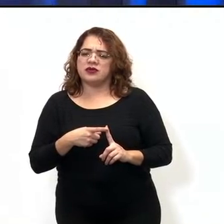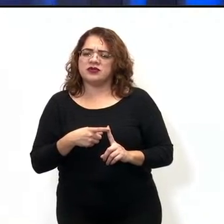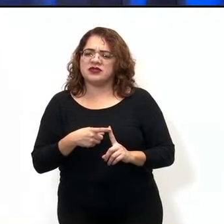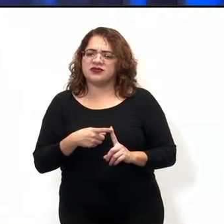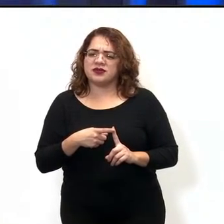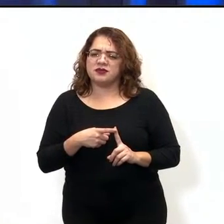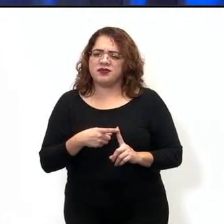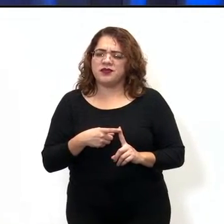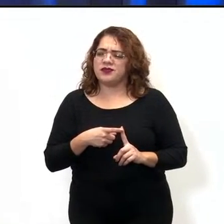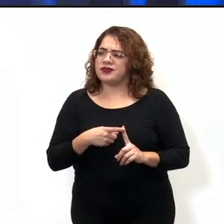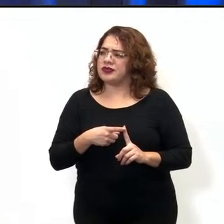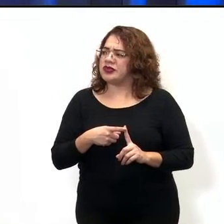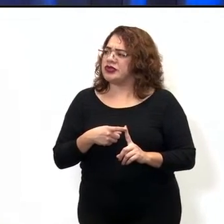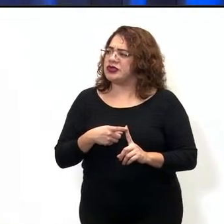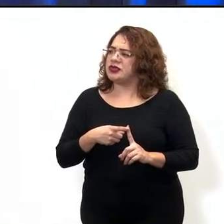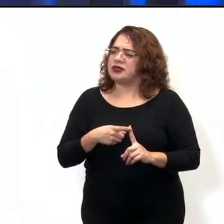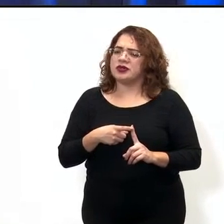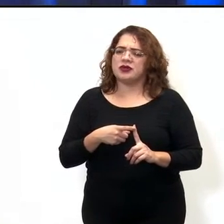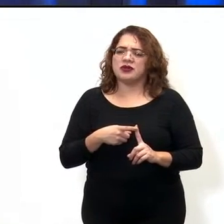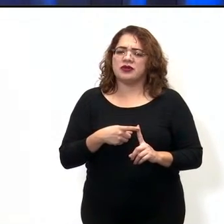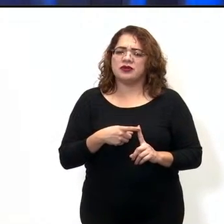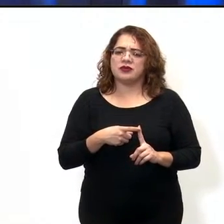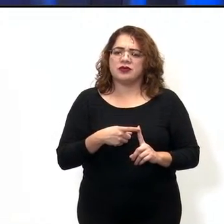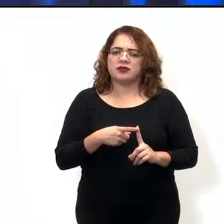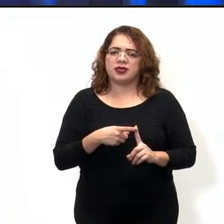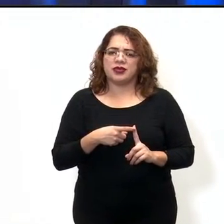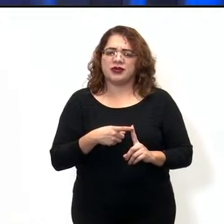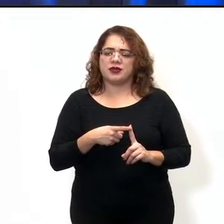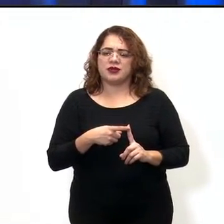So Kelly, you probably have most of the details on that.